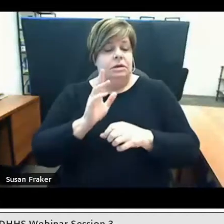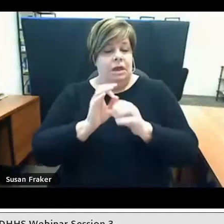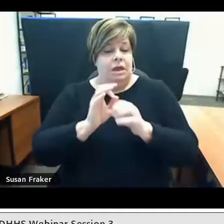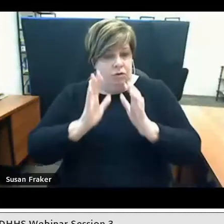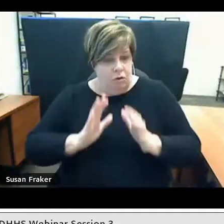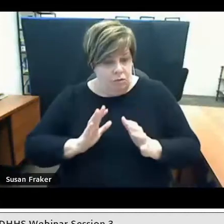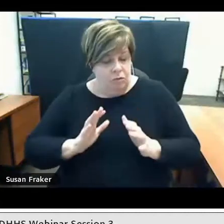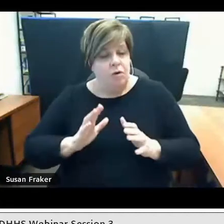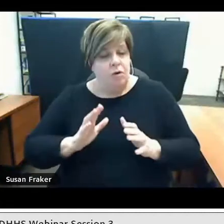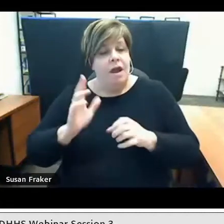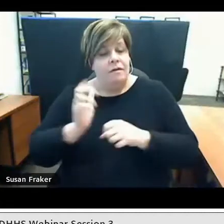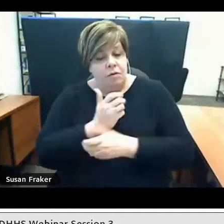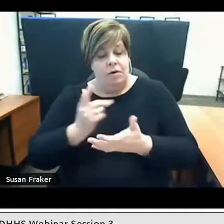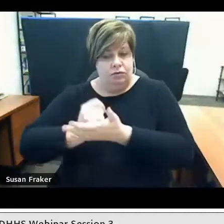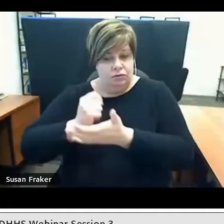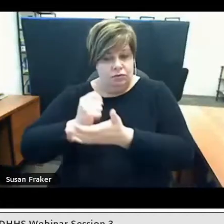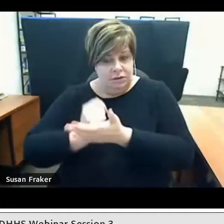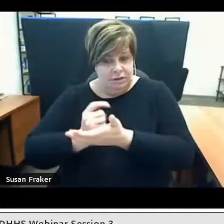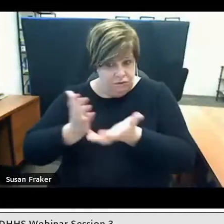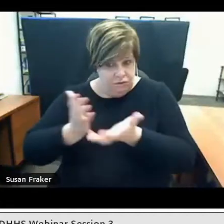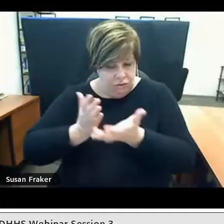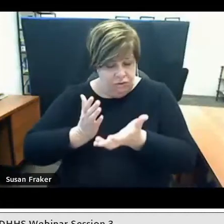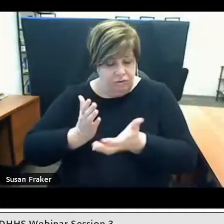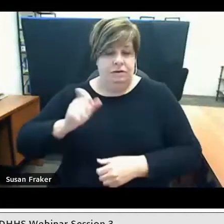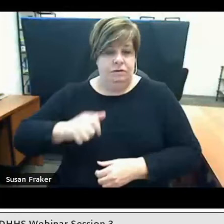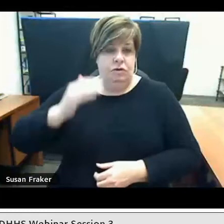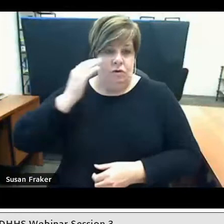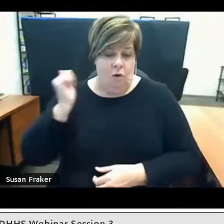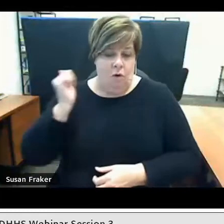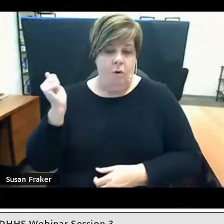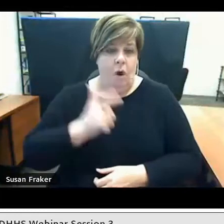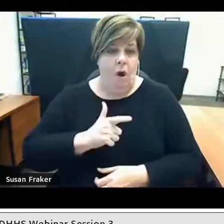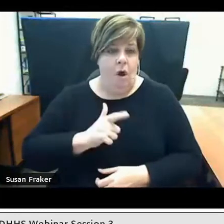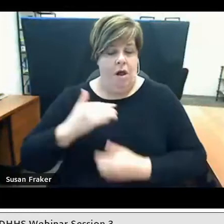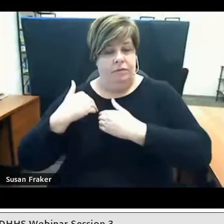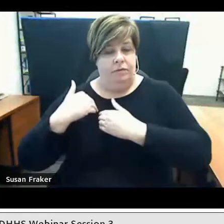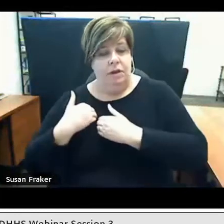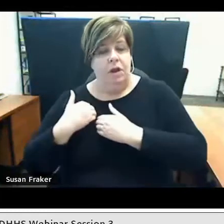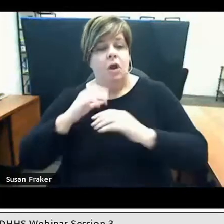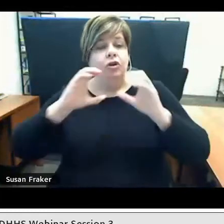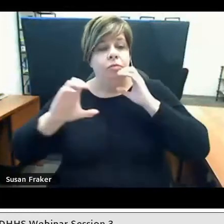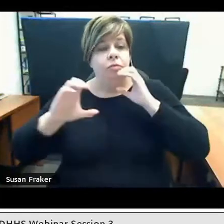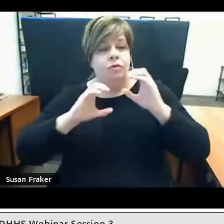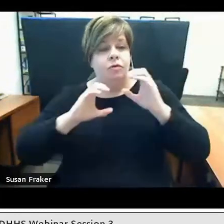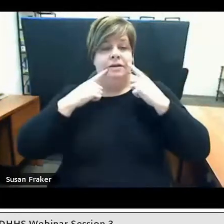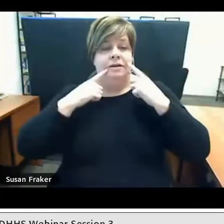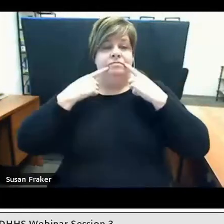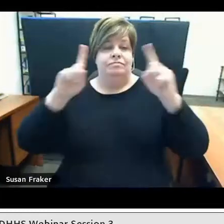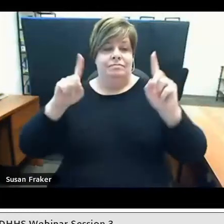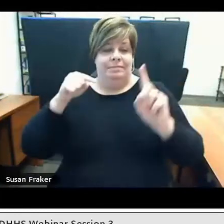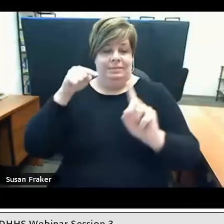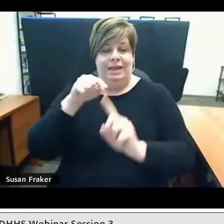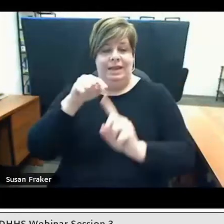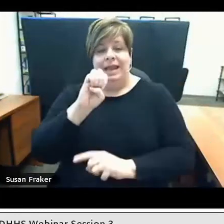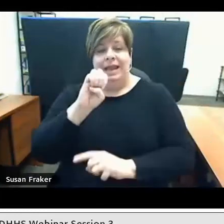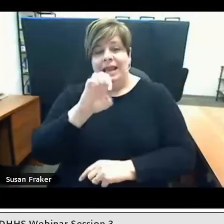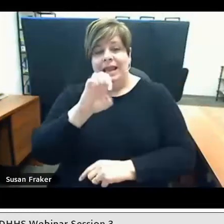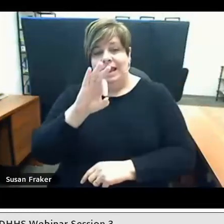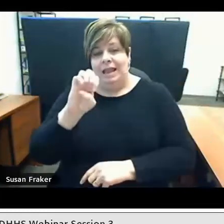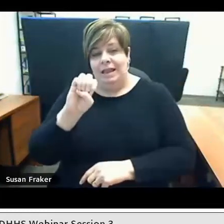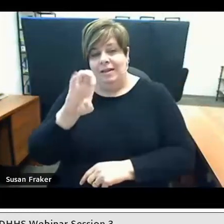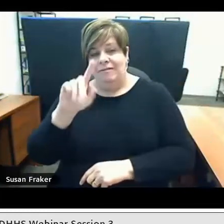treatment, knows that you must all be responsible for communication happening effectively. And I'm happy to see